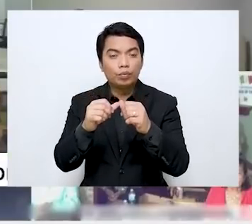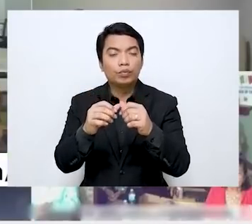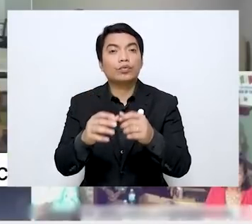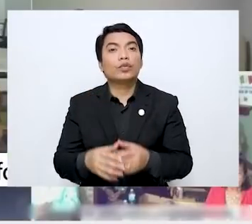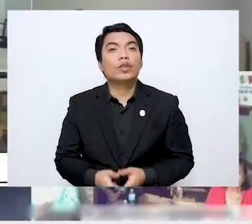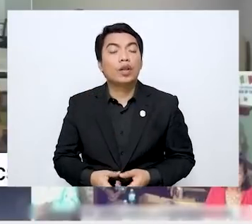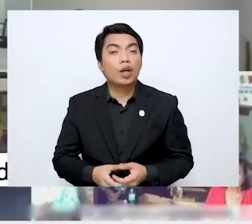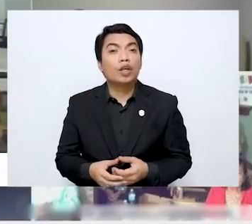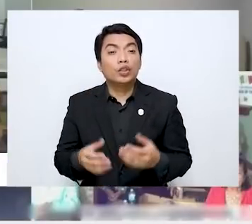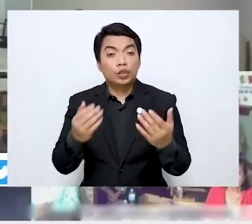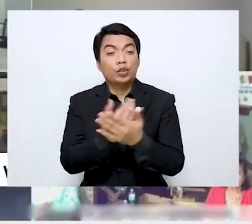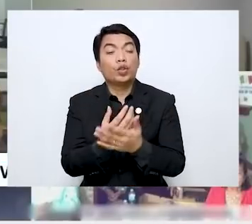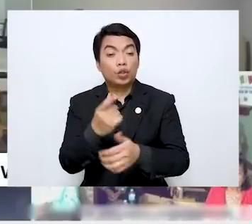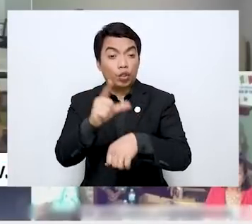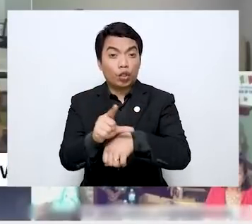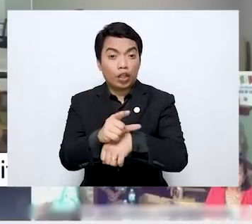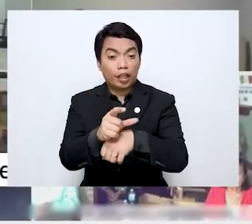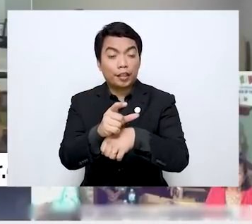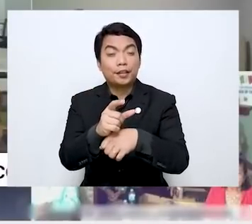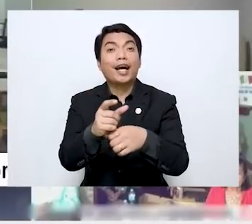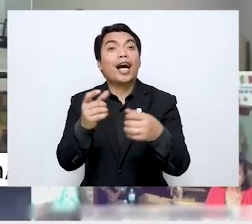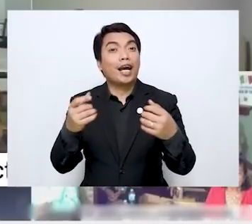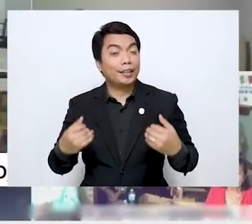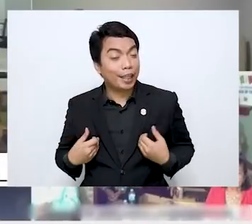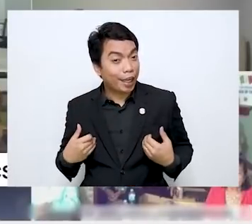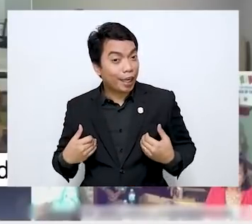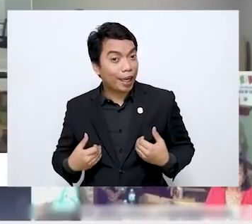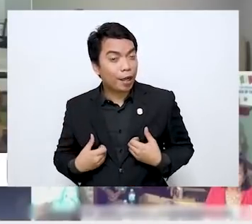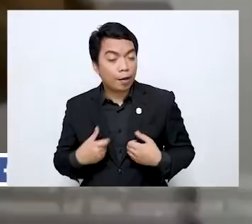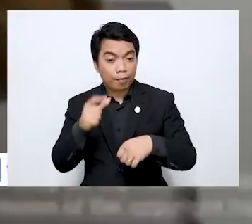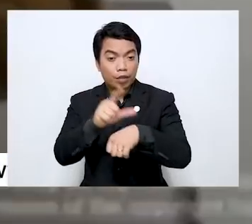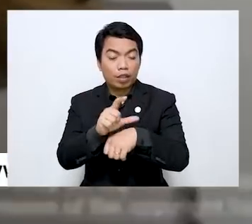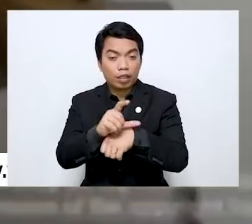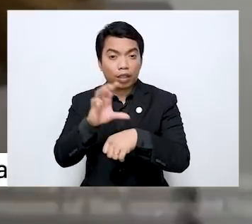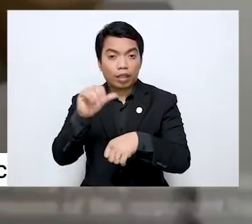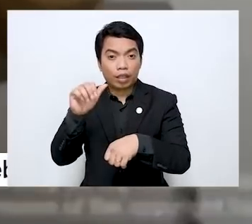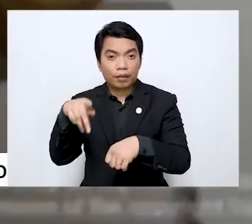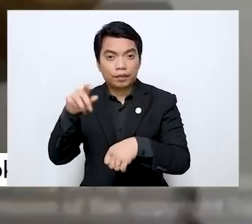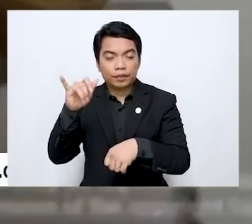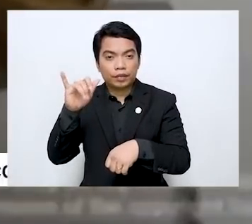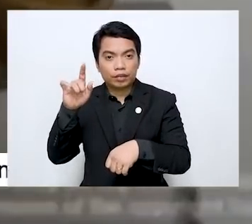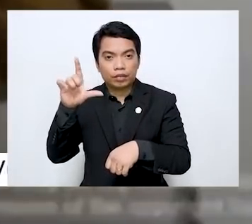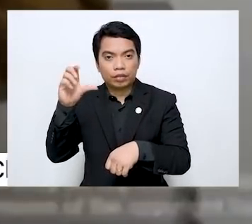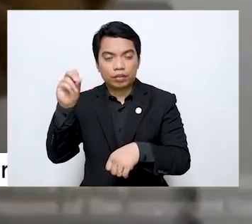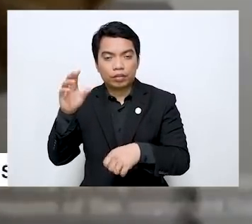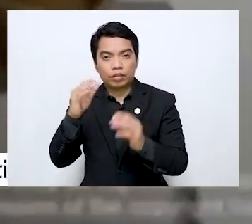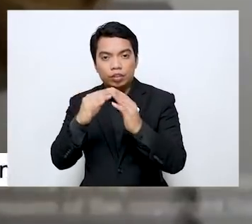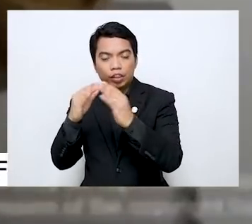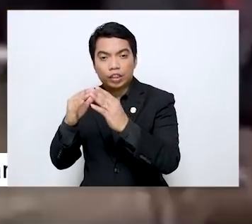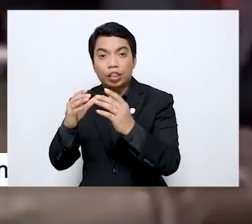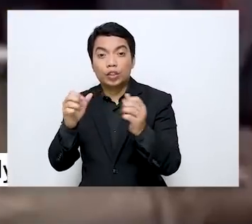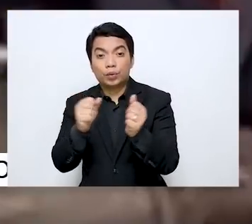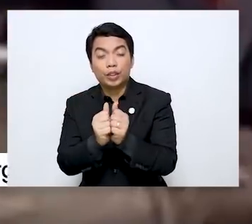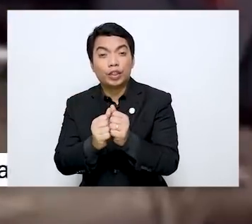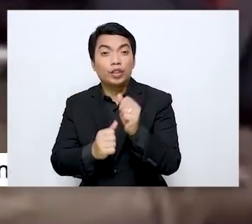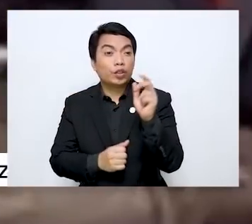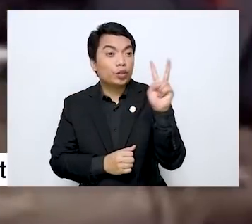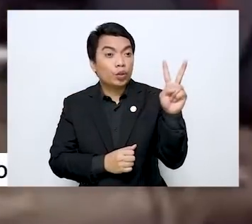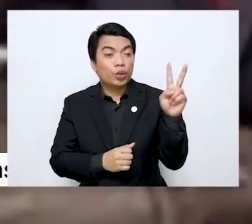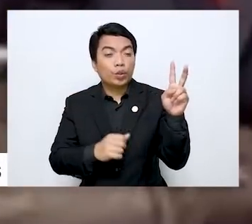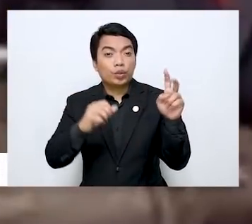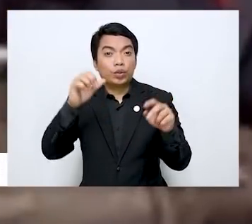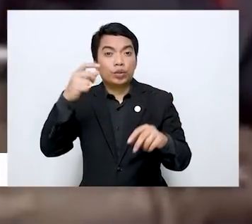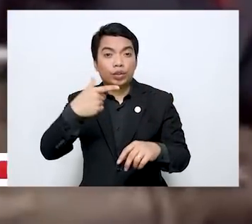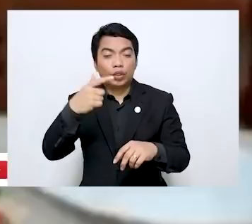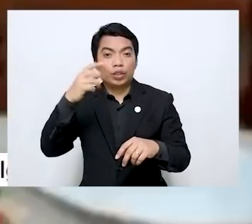local congregation was born. The local congregation of Capital City, along with two group worship services, the